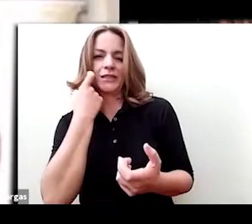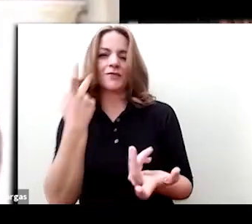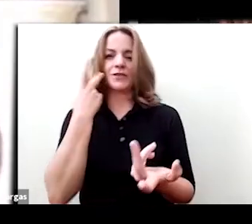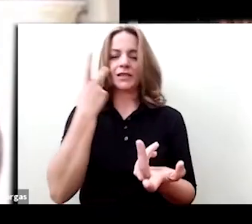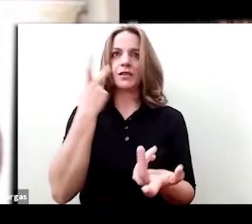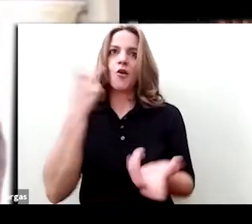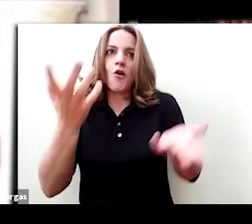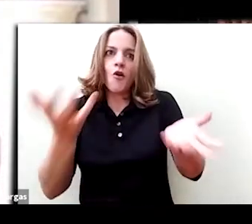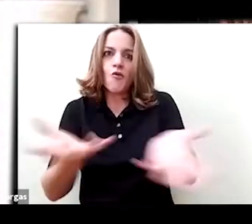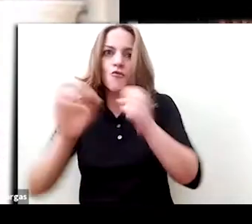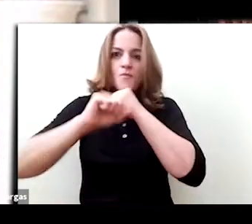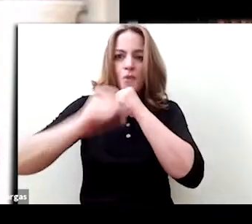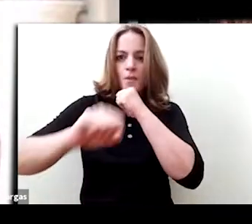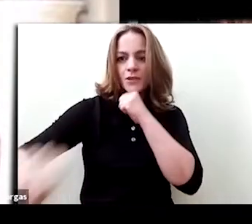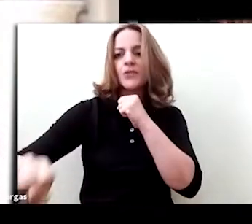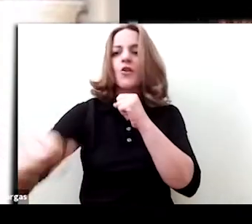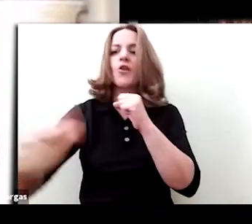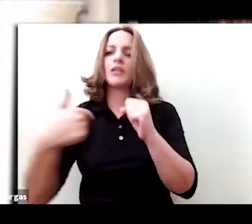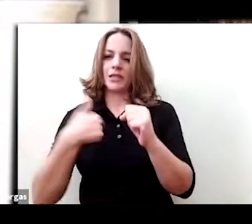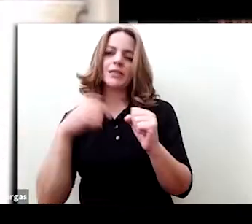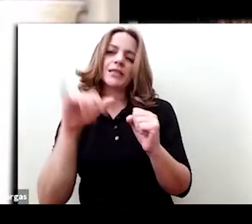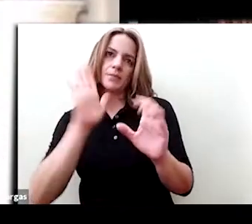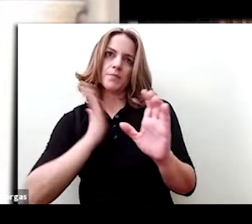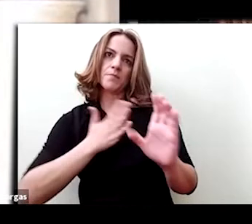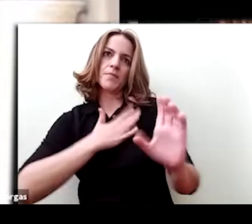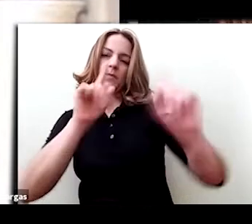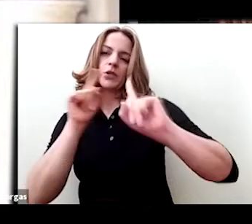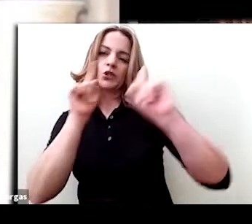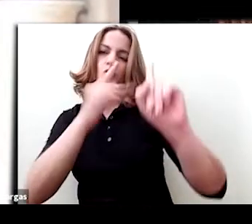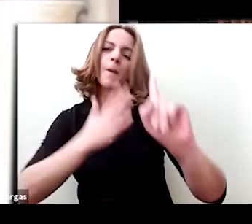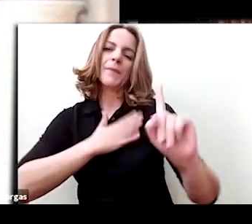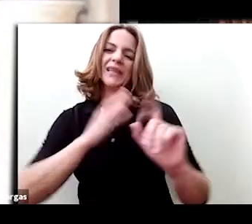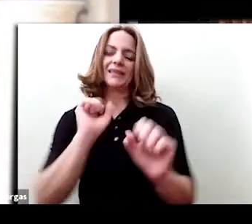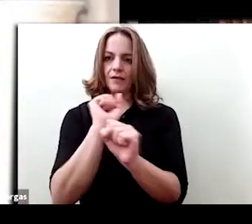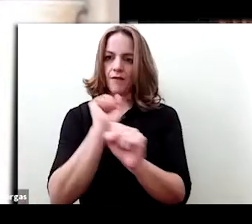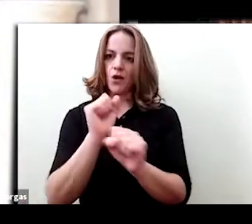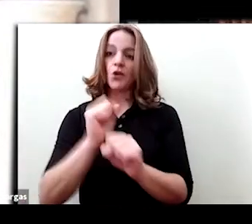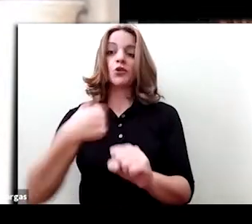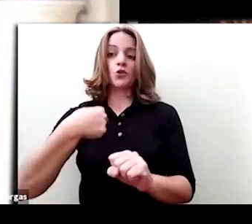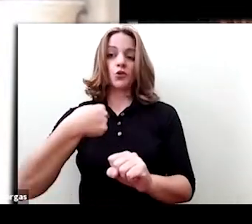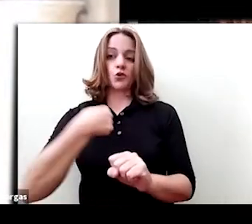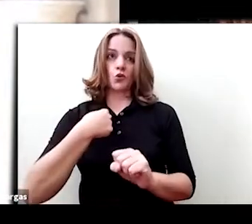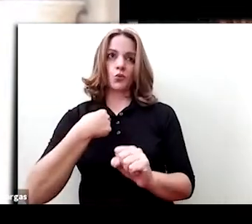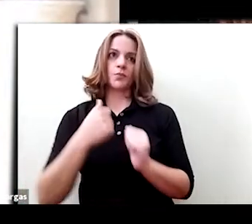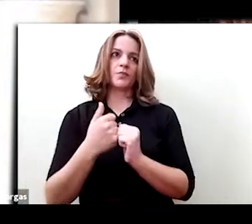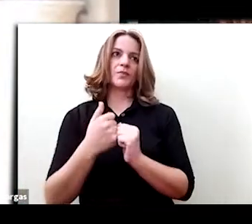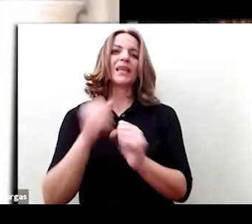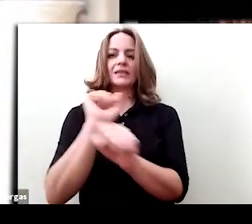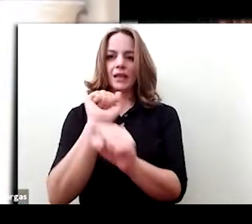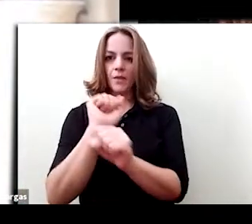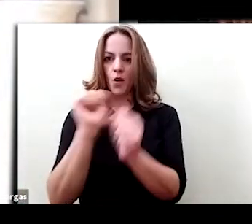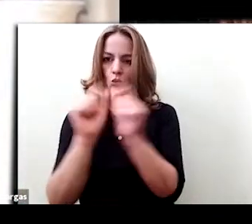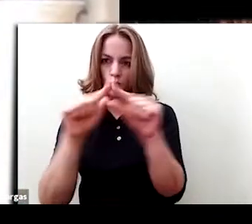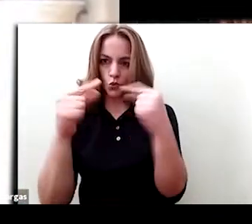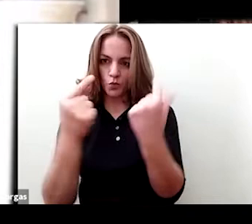my primary job. I'm a Latino media advocate. I work with groups like the National Hispanic Media Coalition